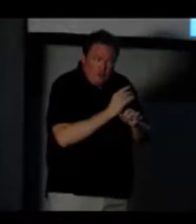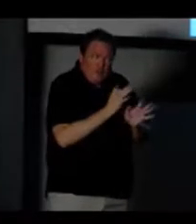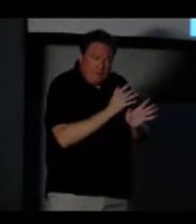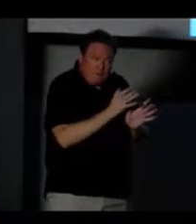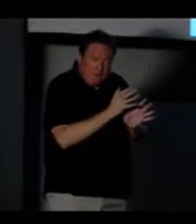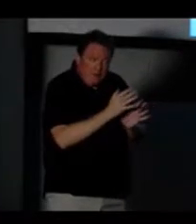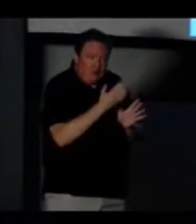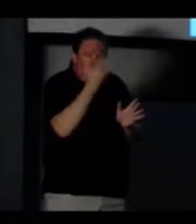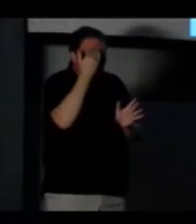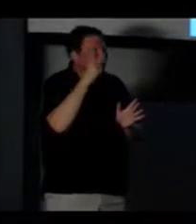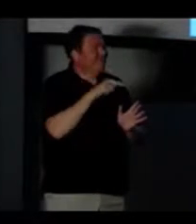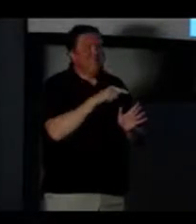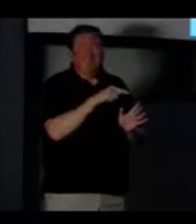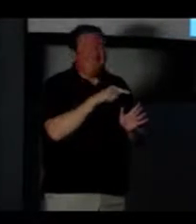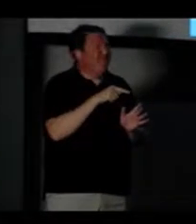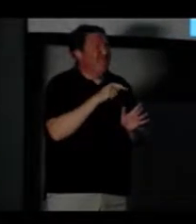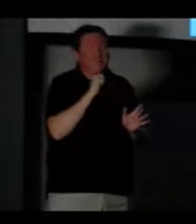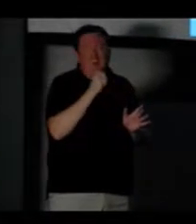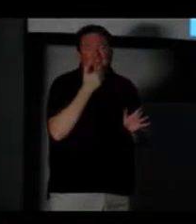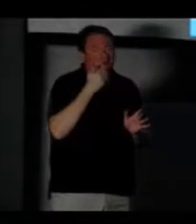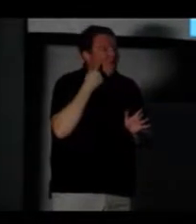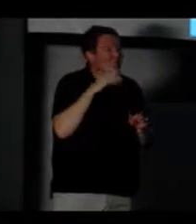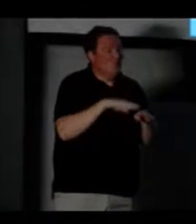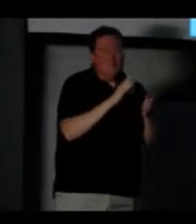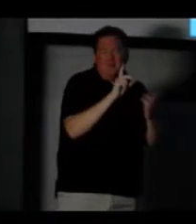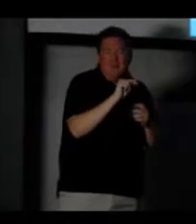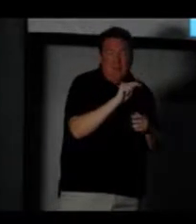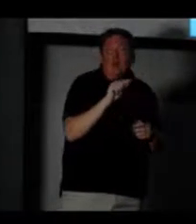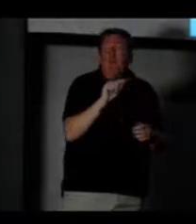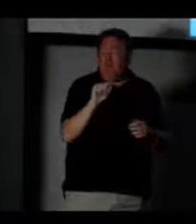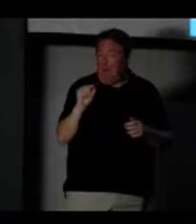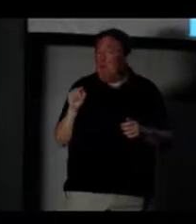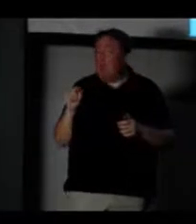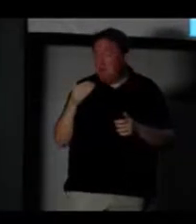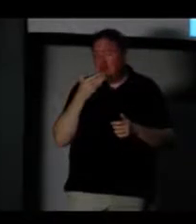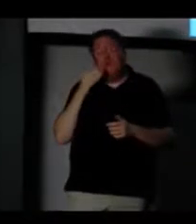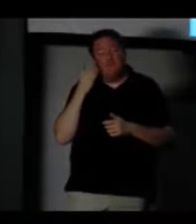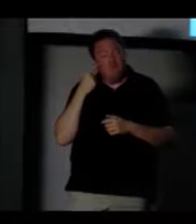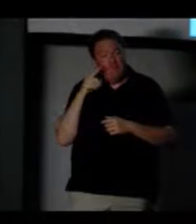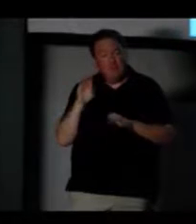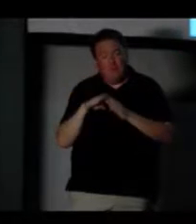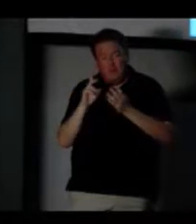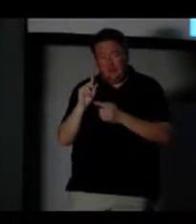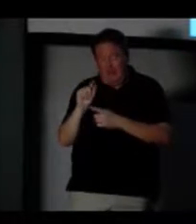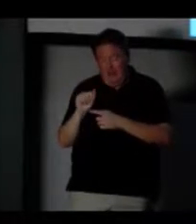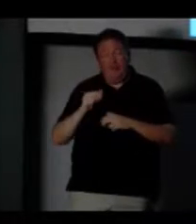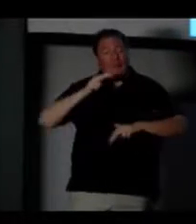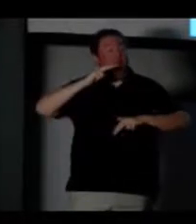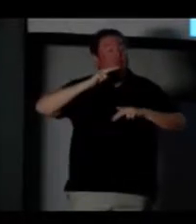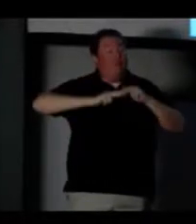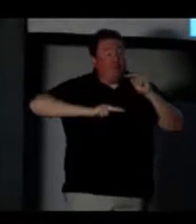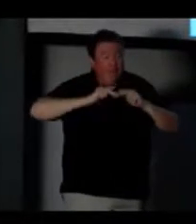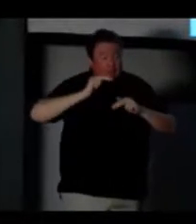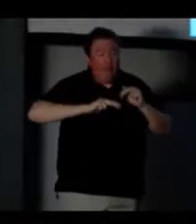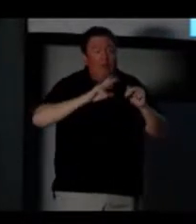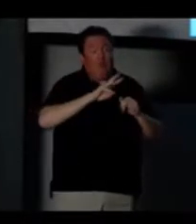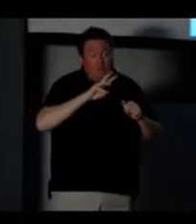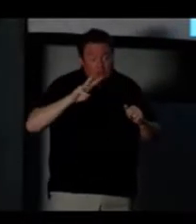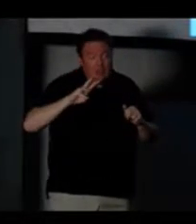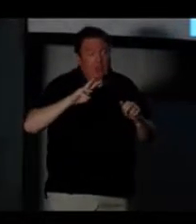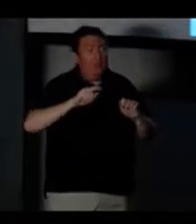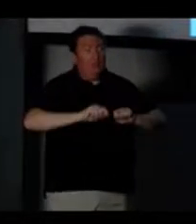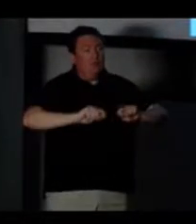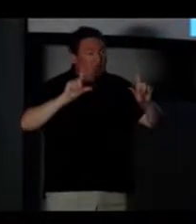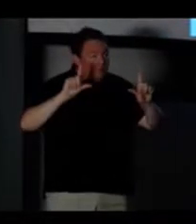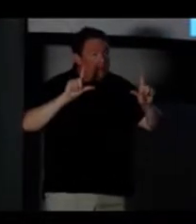which things would not fall under open data. And then actually building the portal and making that information available was